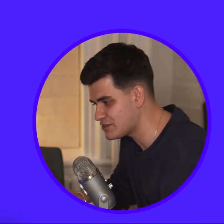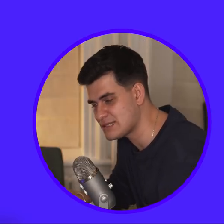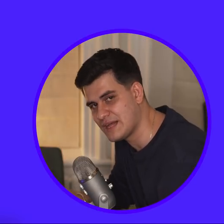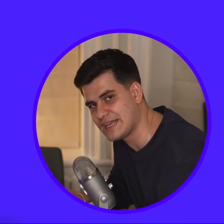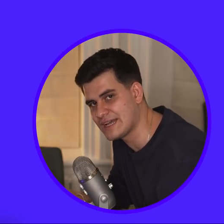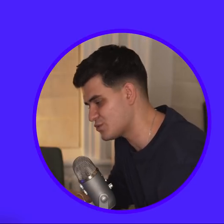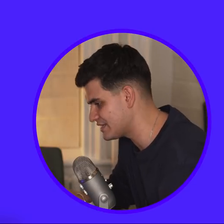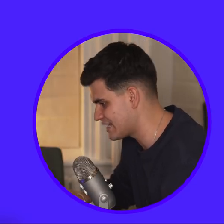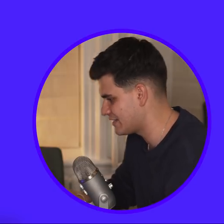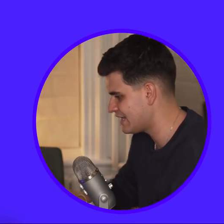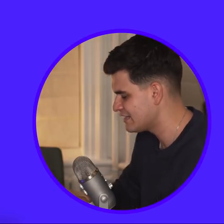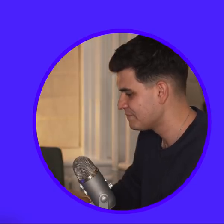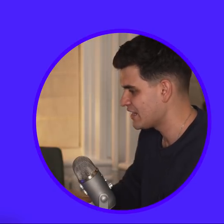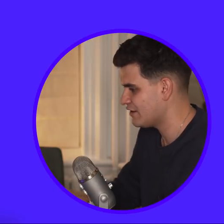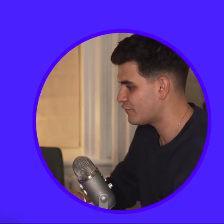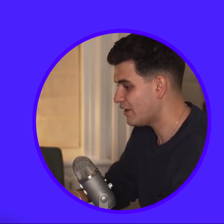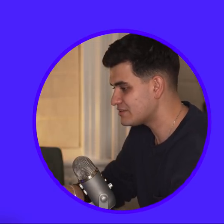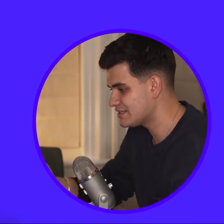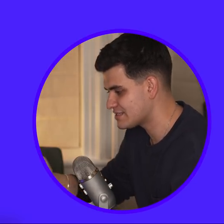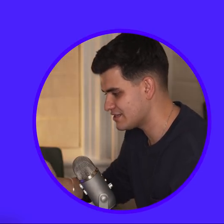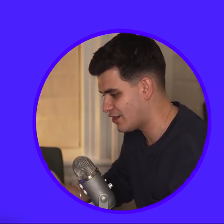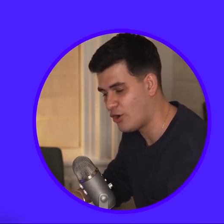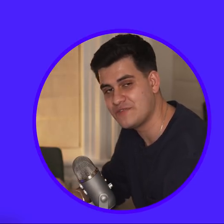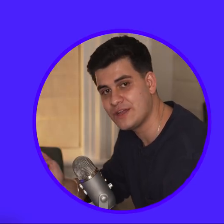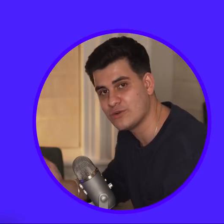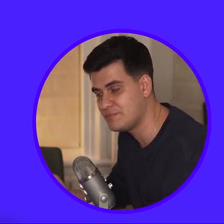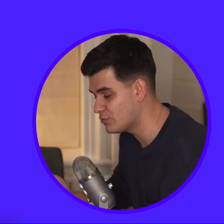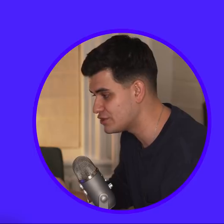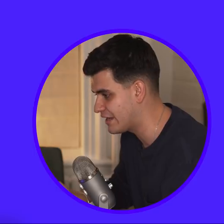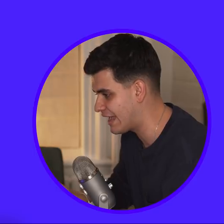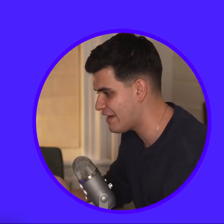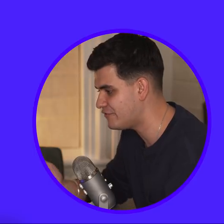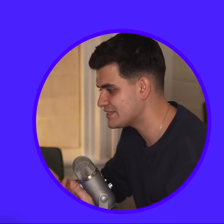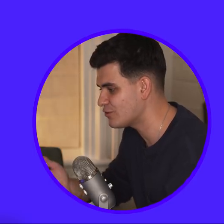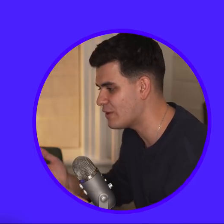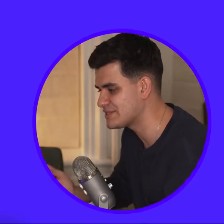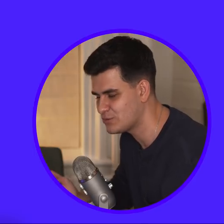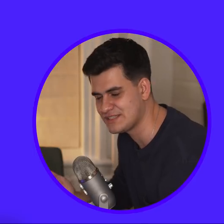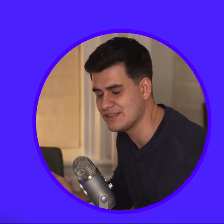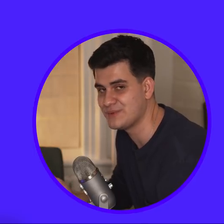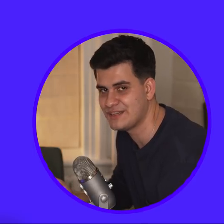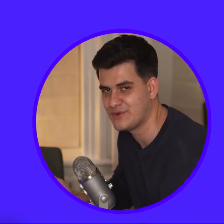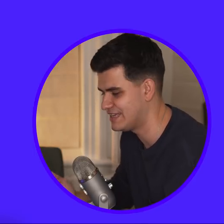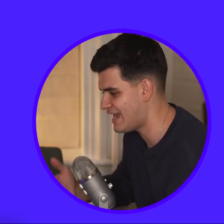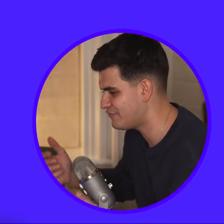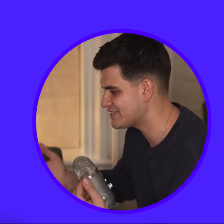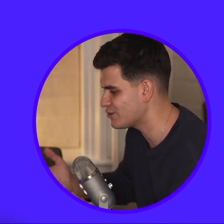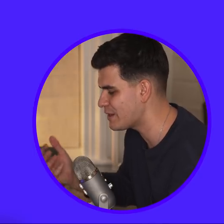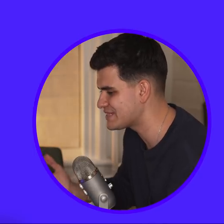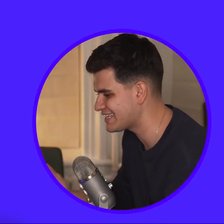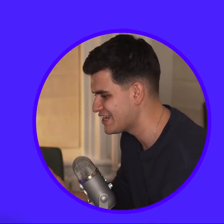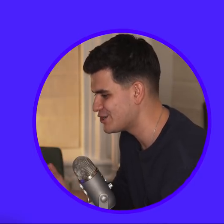called Fingerspelling XYZ. And throughout this whole video you've been watching, every single website was a little bit different. And